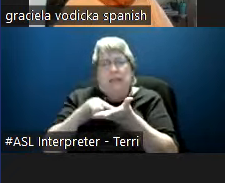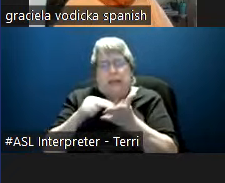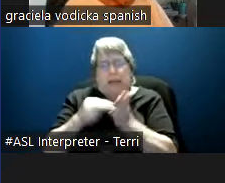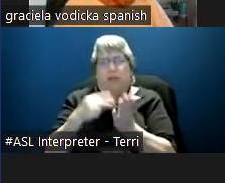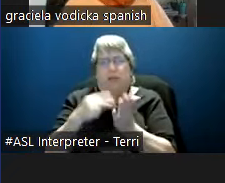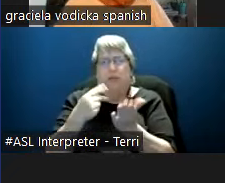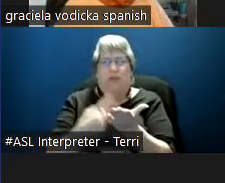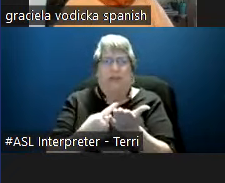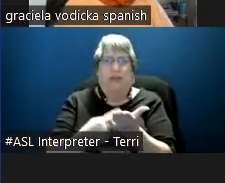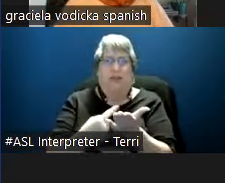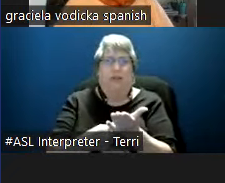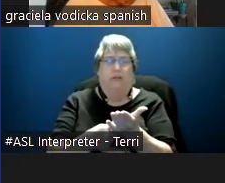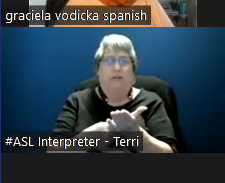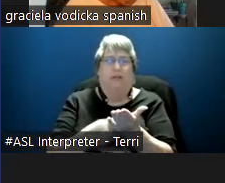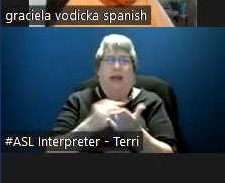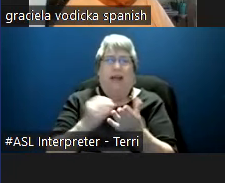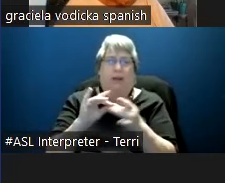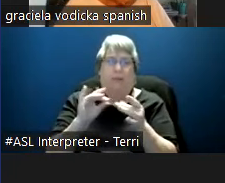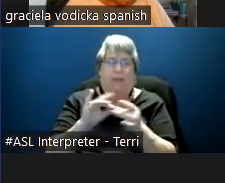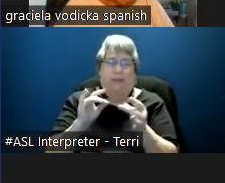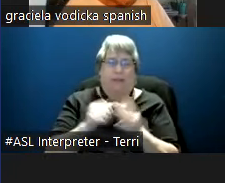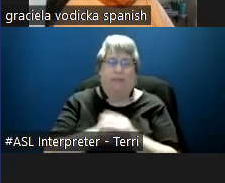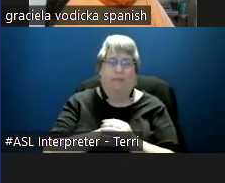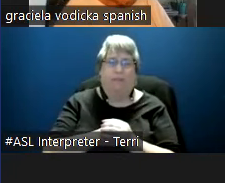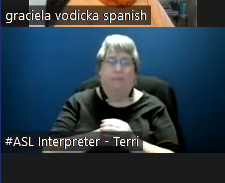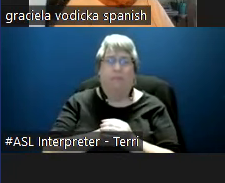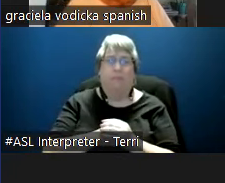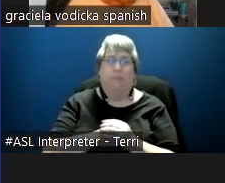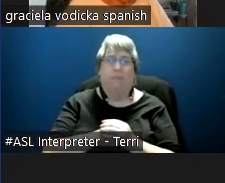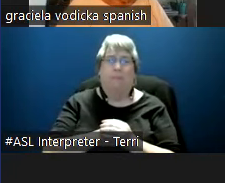with your discussions and your comments.